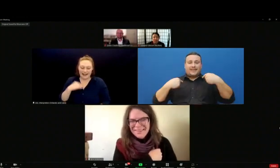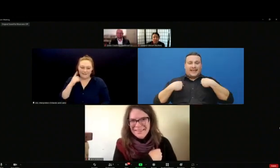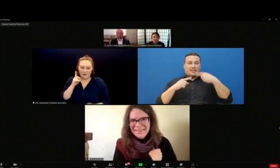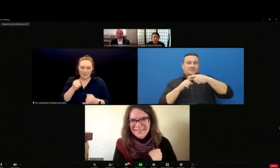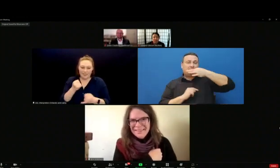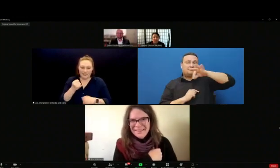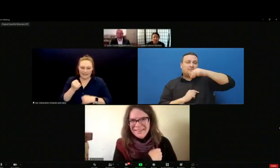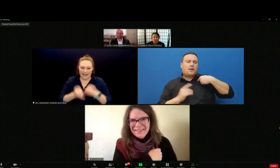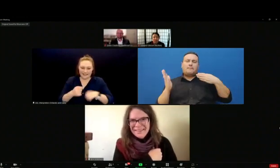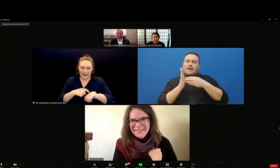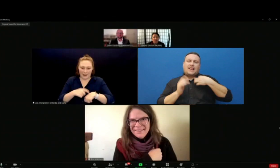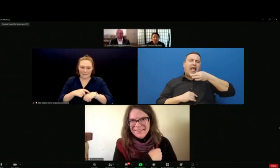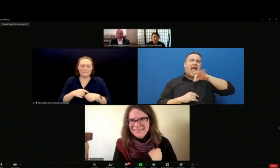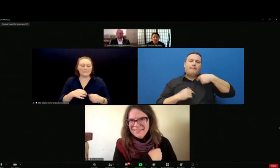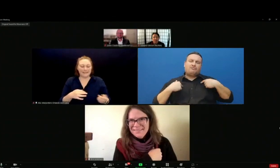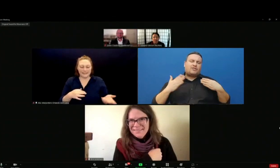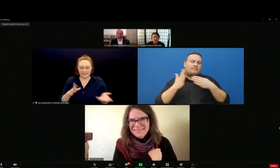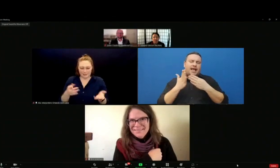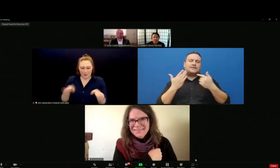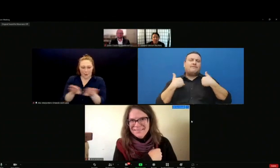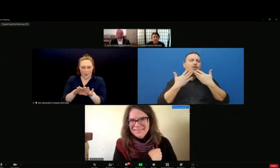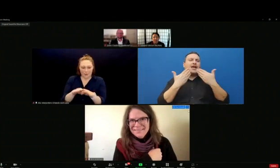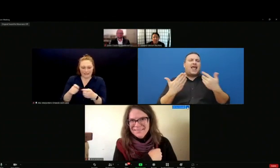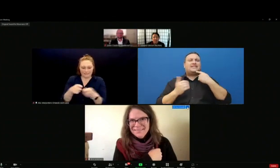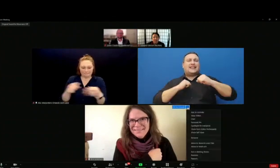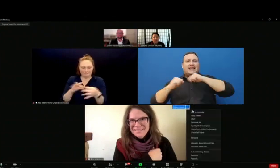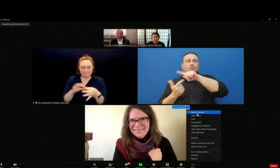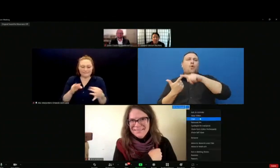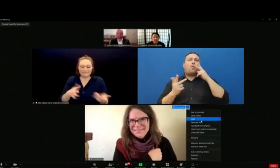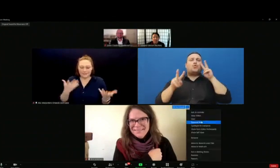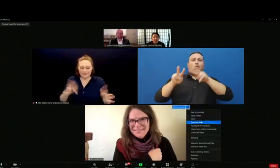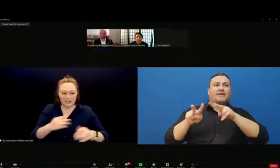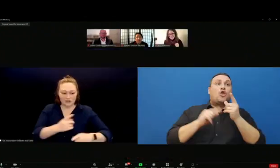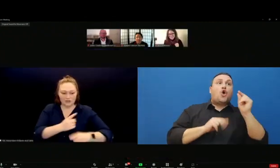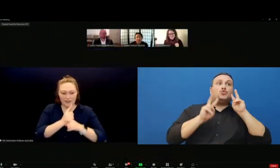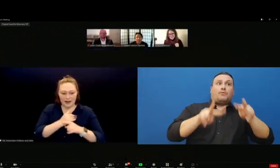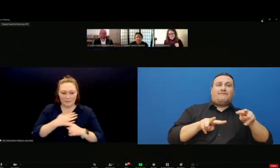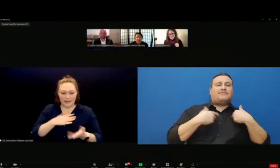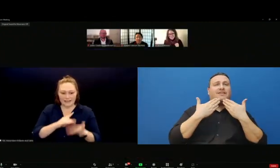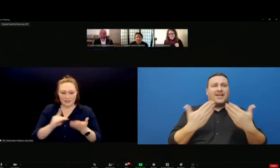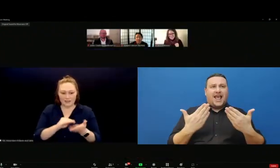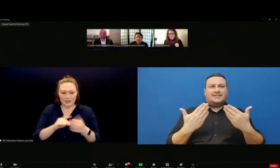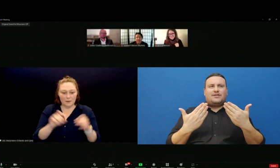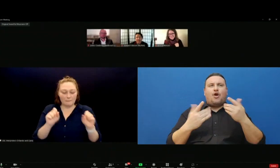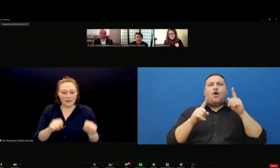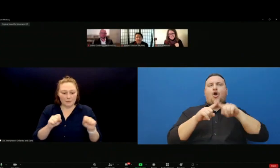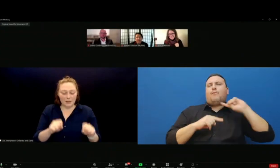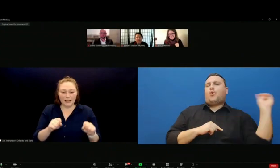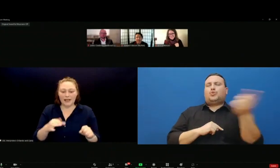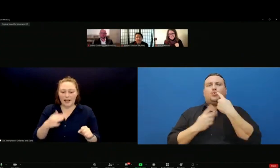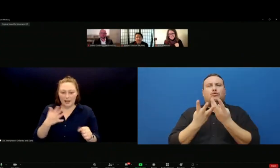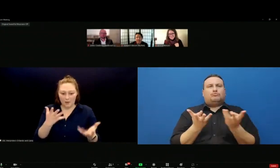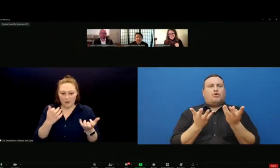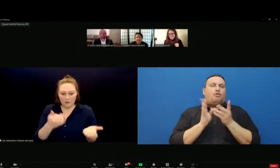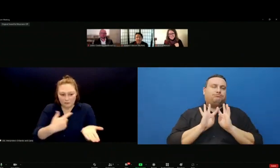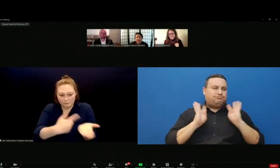Having defended my dissertation to the best of my ability, I would like to thank the rector and my supervisor and co-supervisor, as well as all